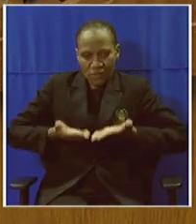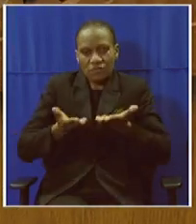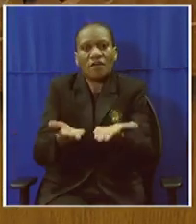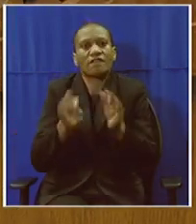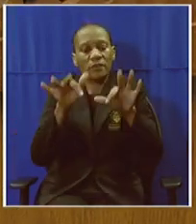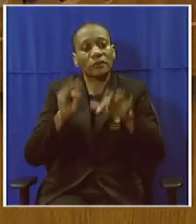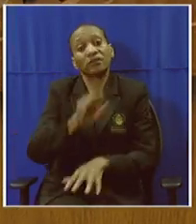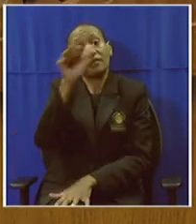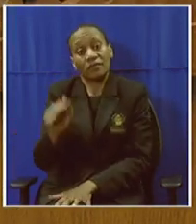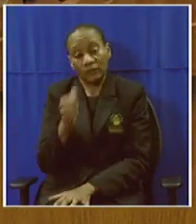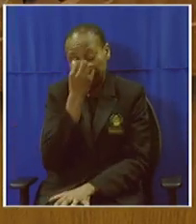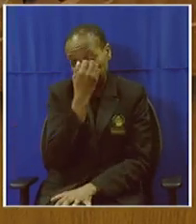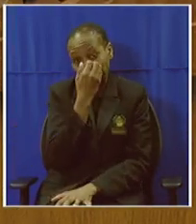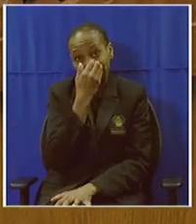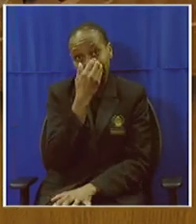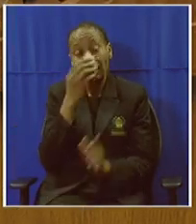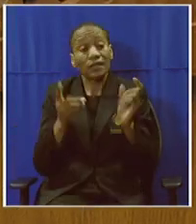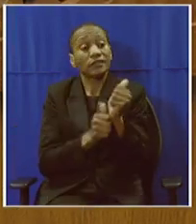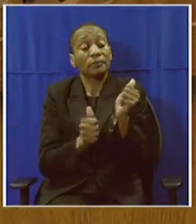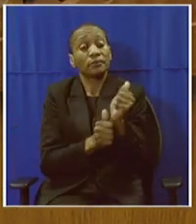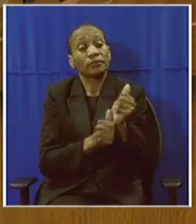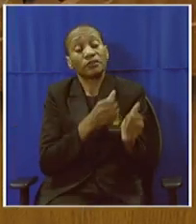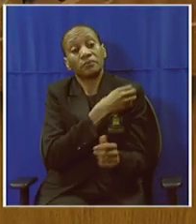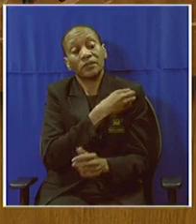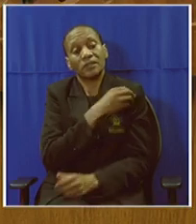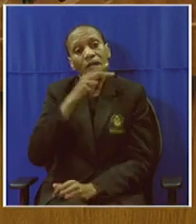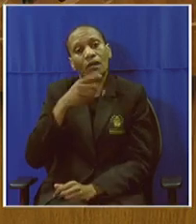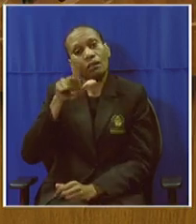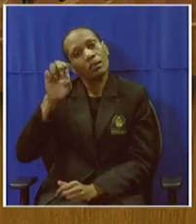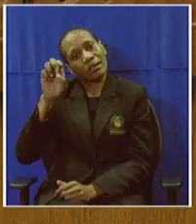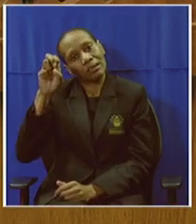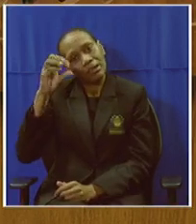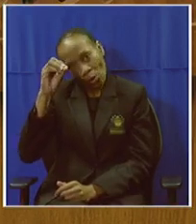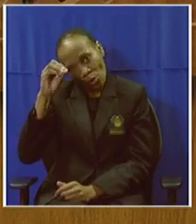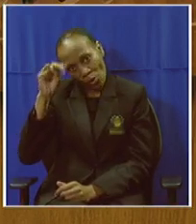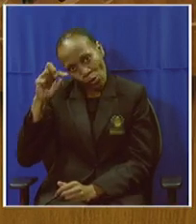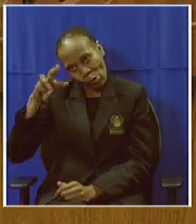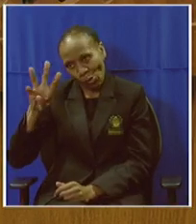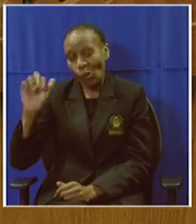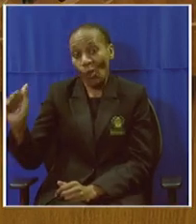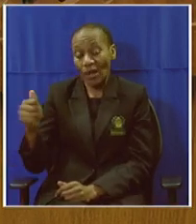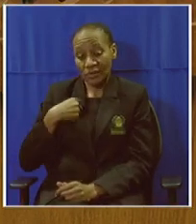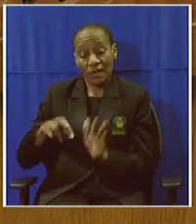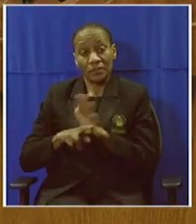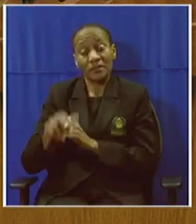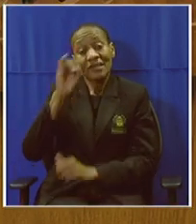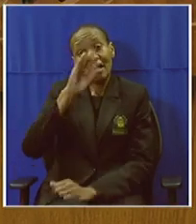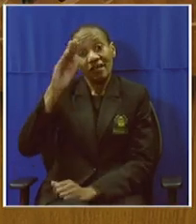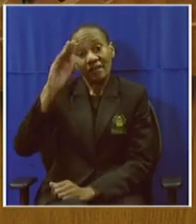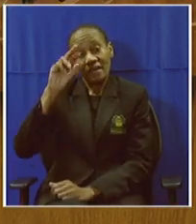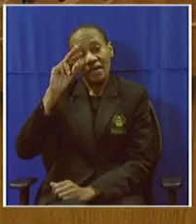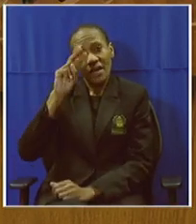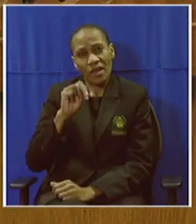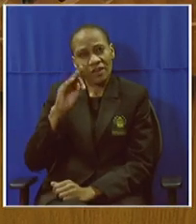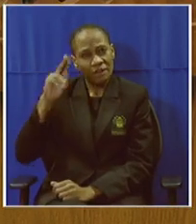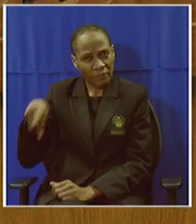South Africa. Deputy Minister Ms. Bavelile Hlongwa, on behalf of the National Freedom Party, we extend